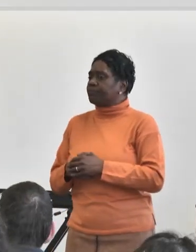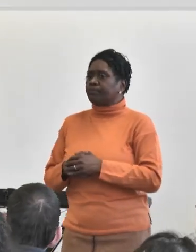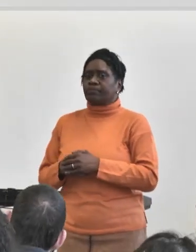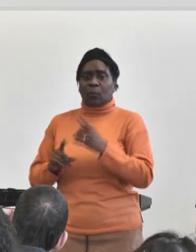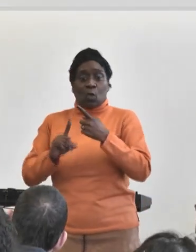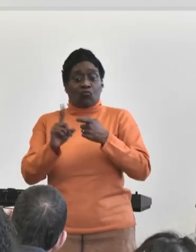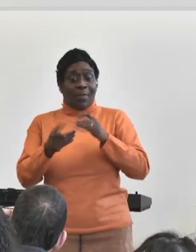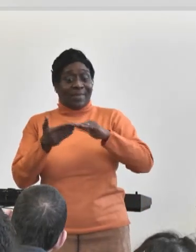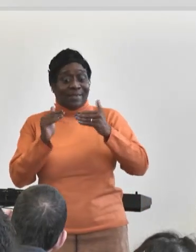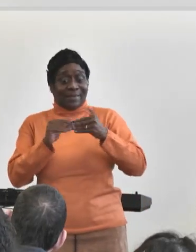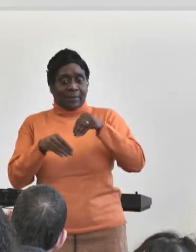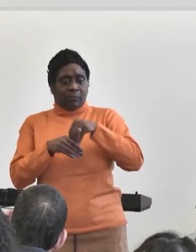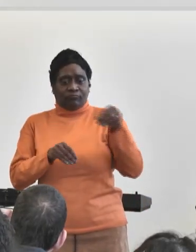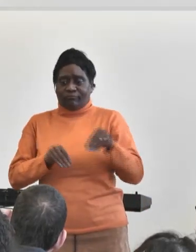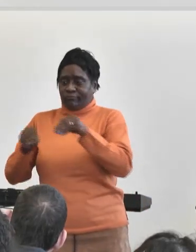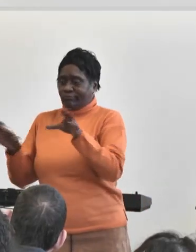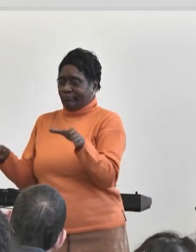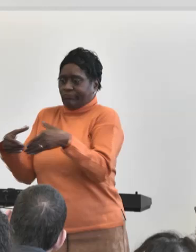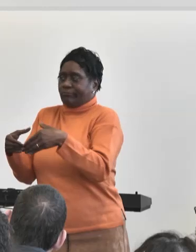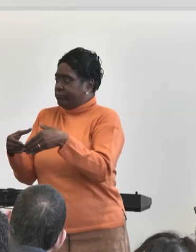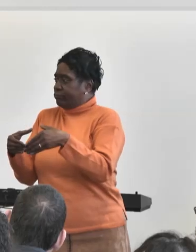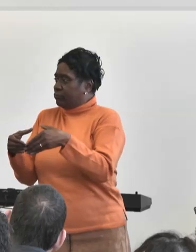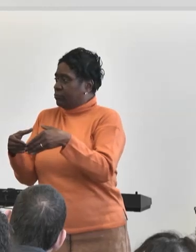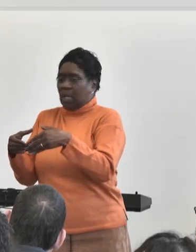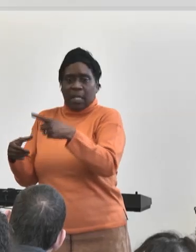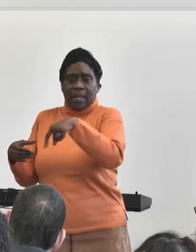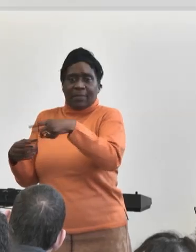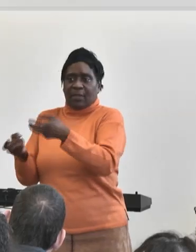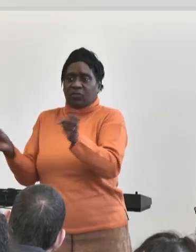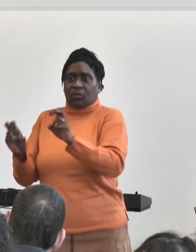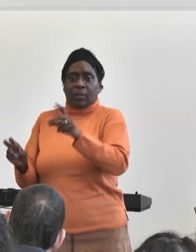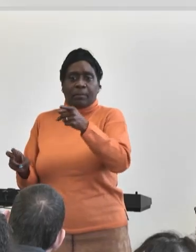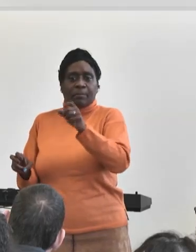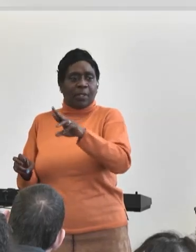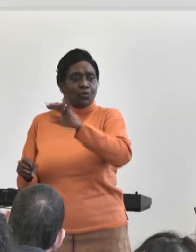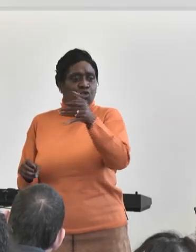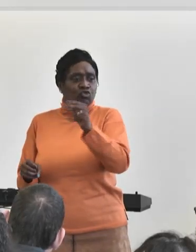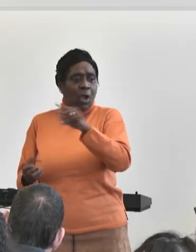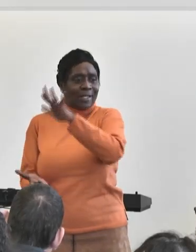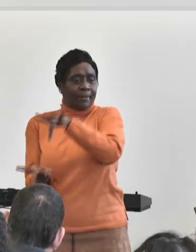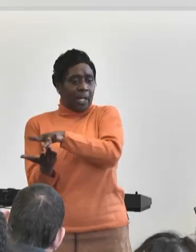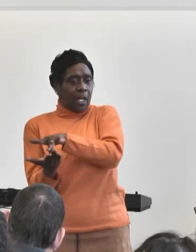from the city in that place. And they sit Peter and John in the middle of them.